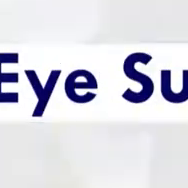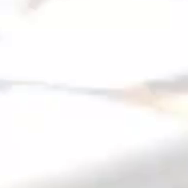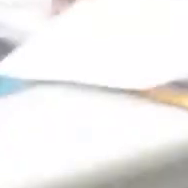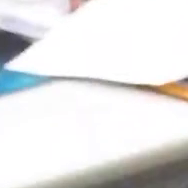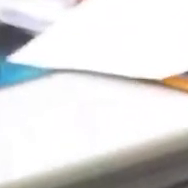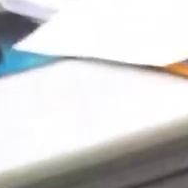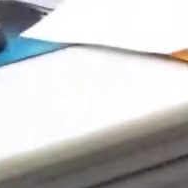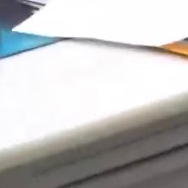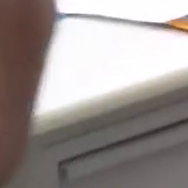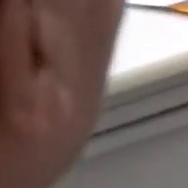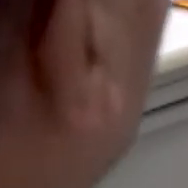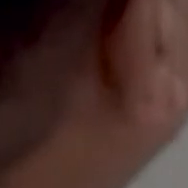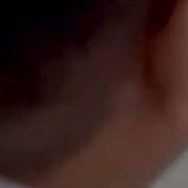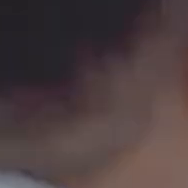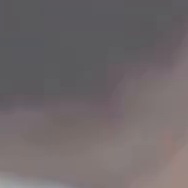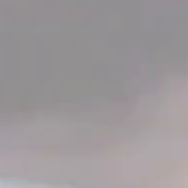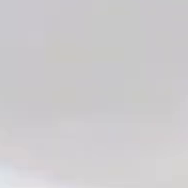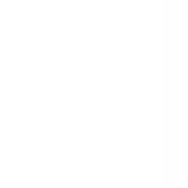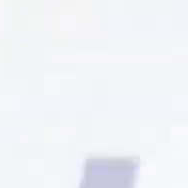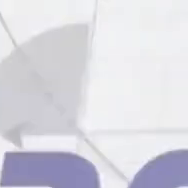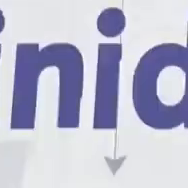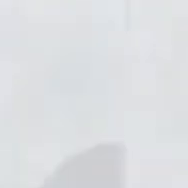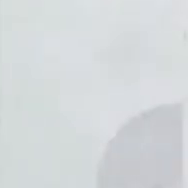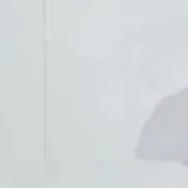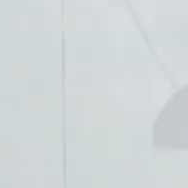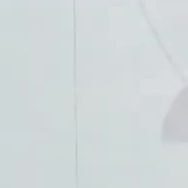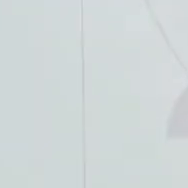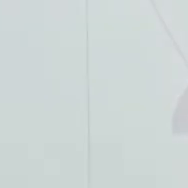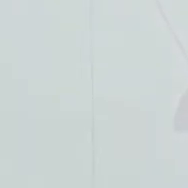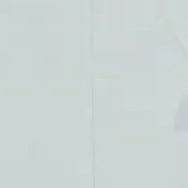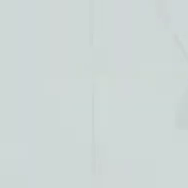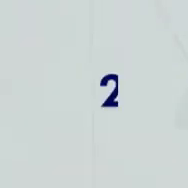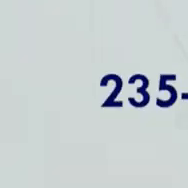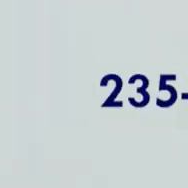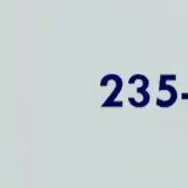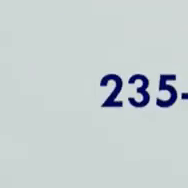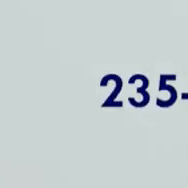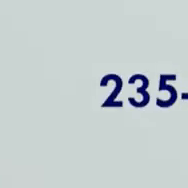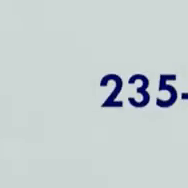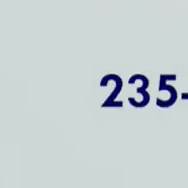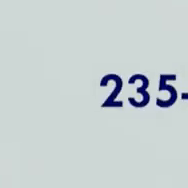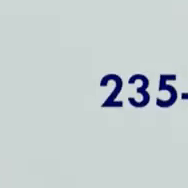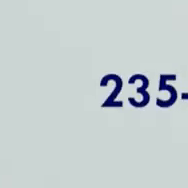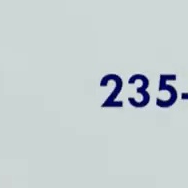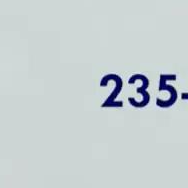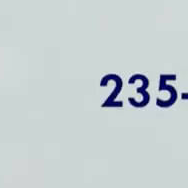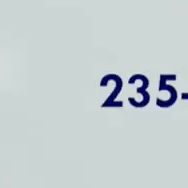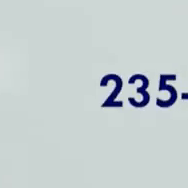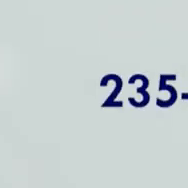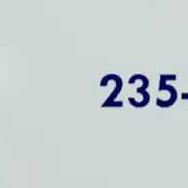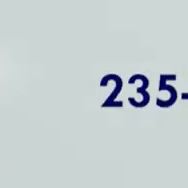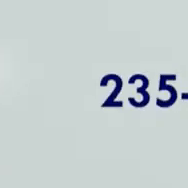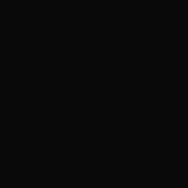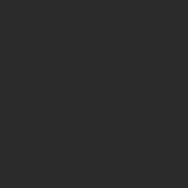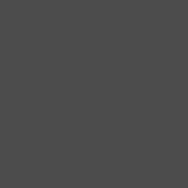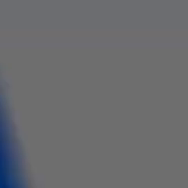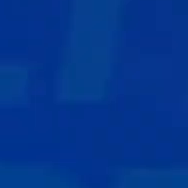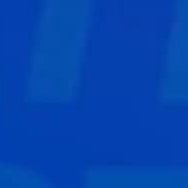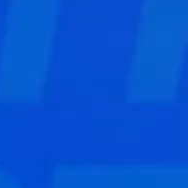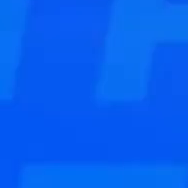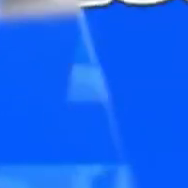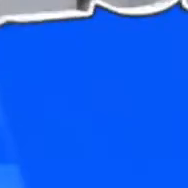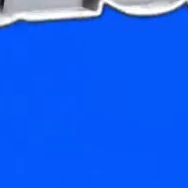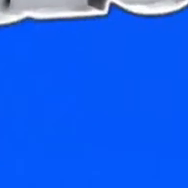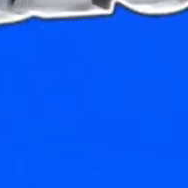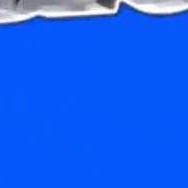We are Trinidad Eye Hospital, preserving sight, enhancing lives. Celebrity Health Secrets